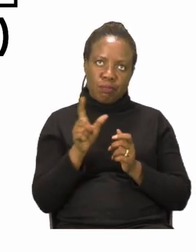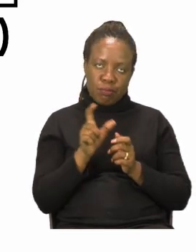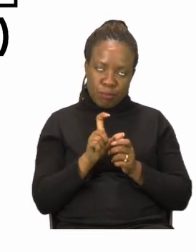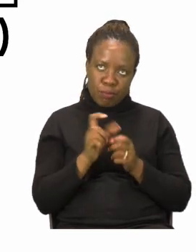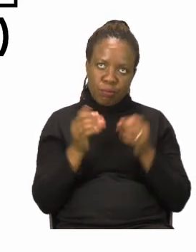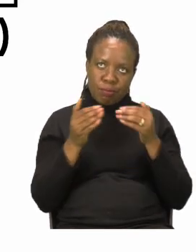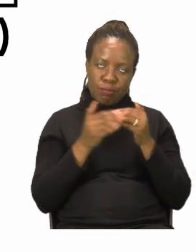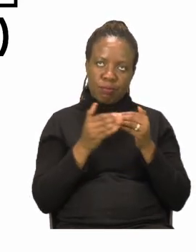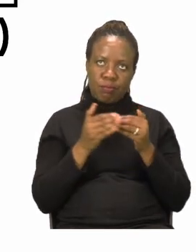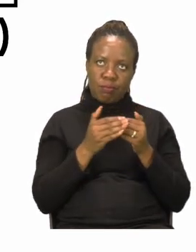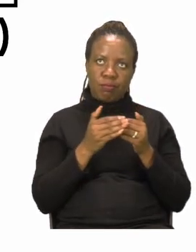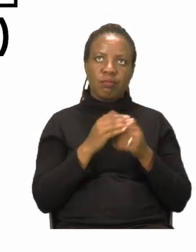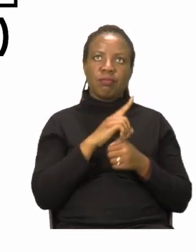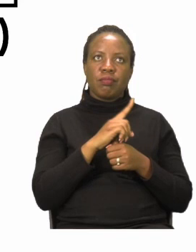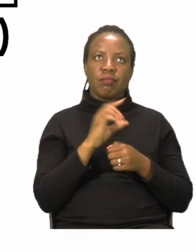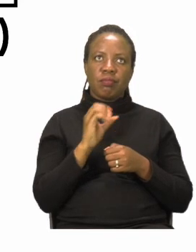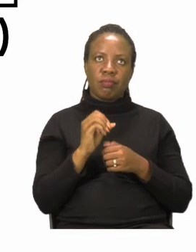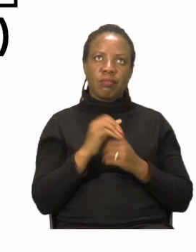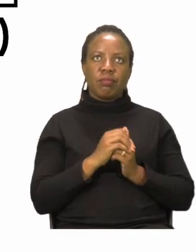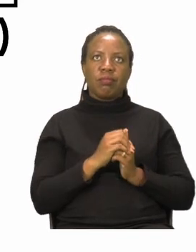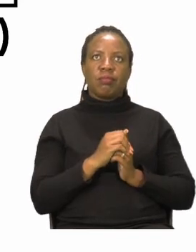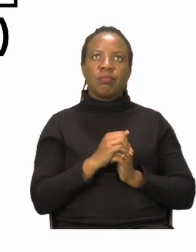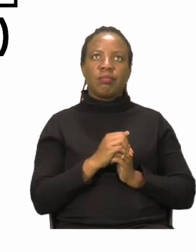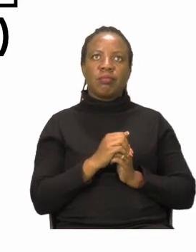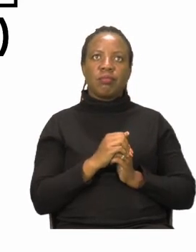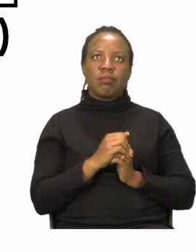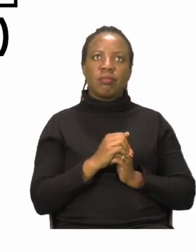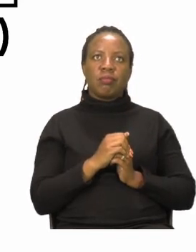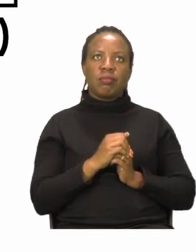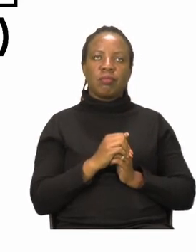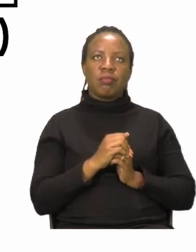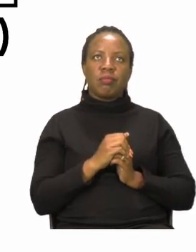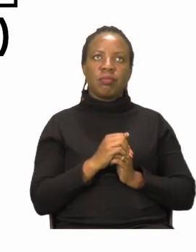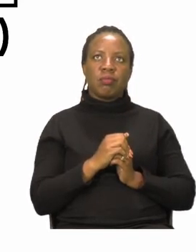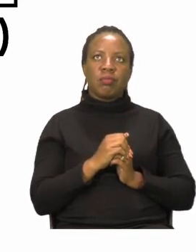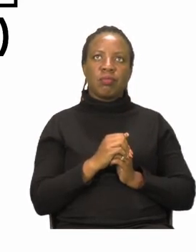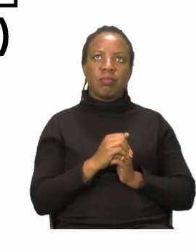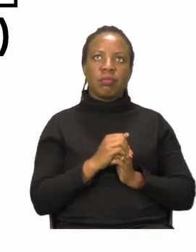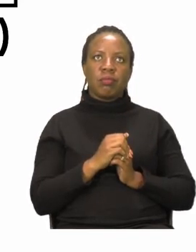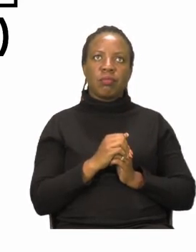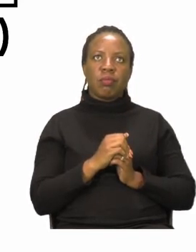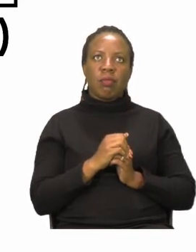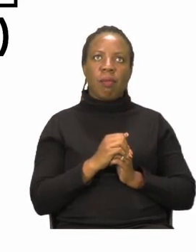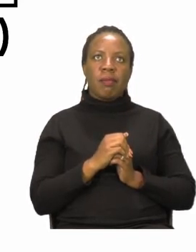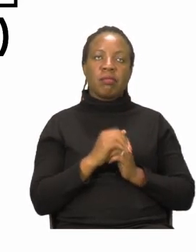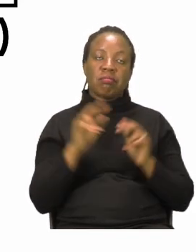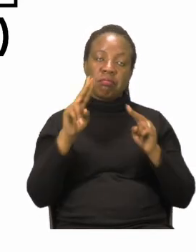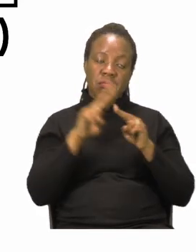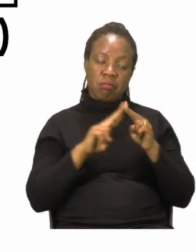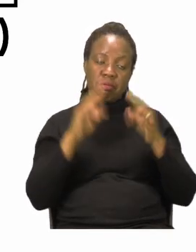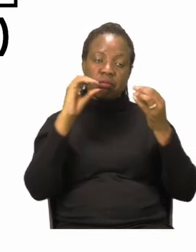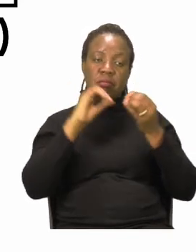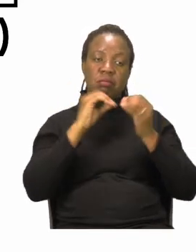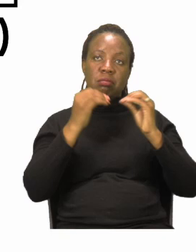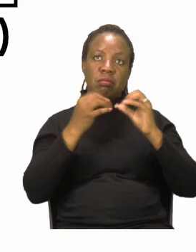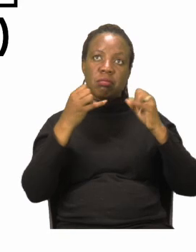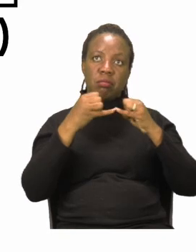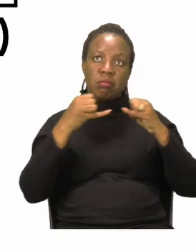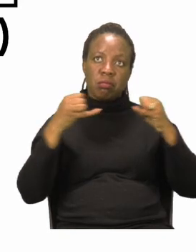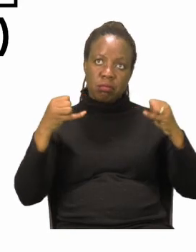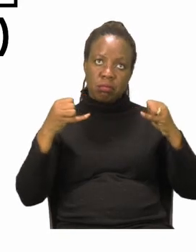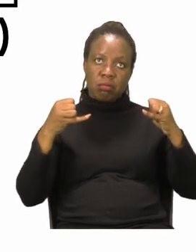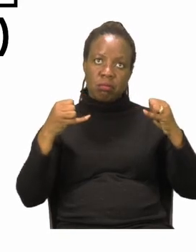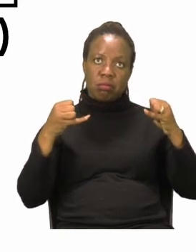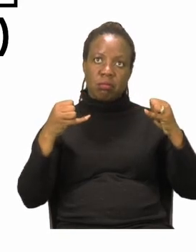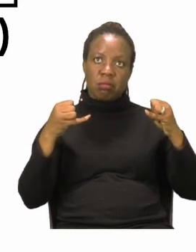nearest 10. It says use the number lines to round the